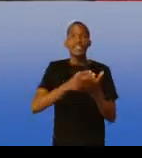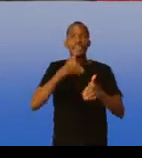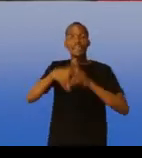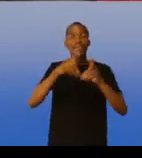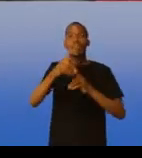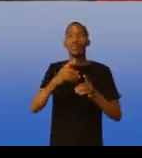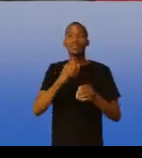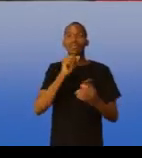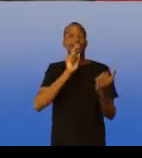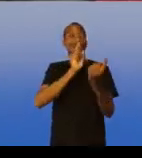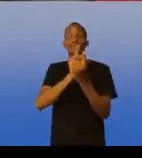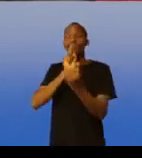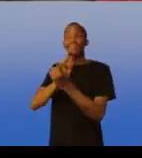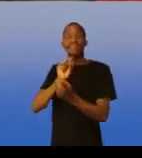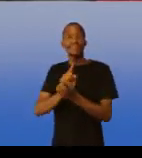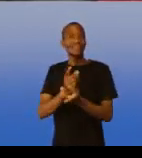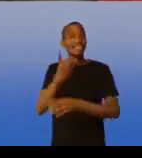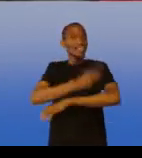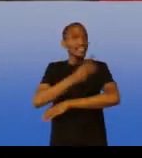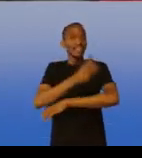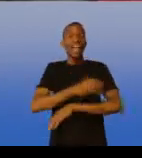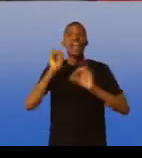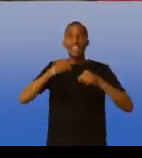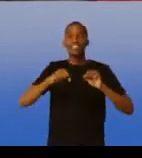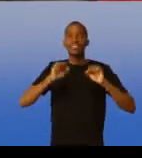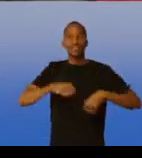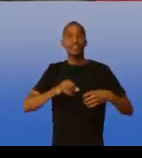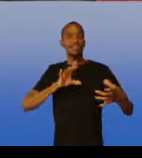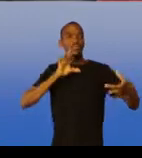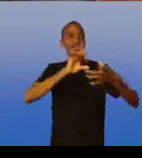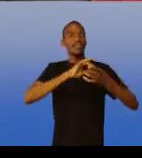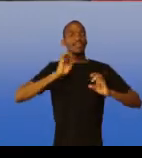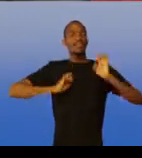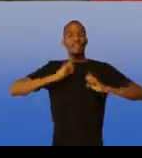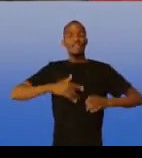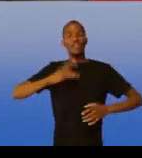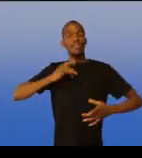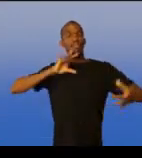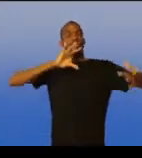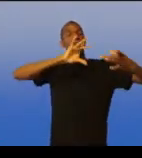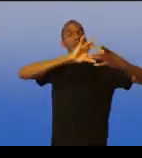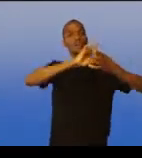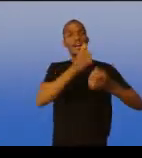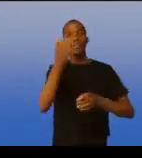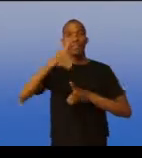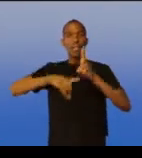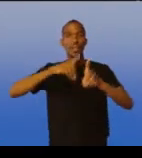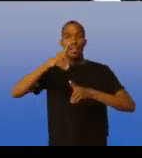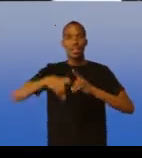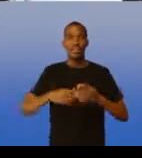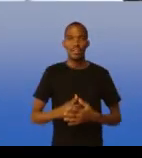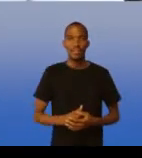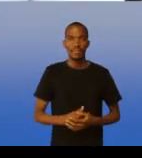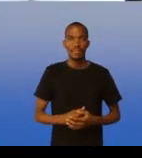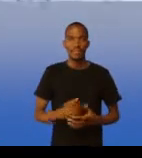You get to be yourself and actually connect emotionally with somebody else. That's what I love most about radio. The reason